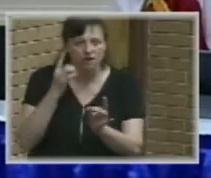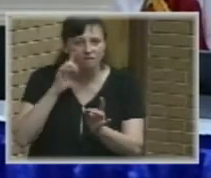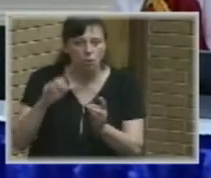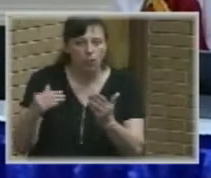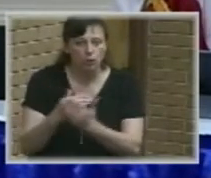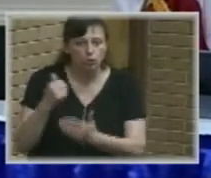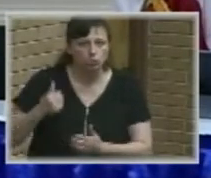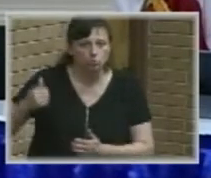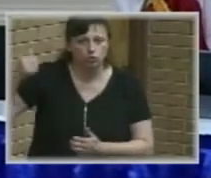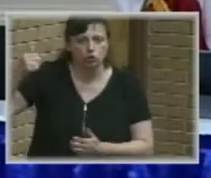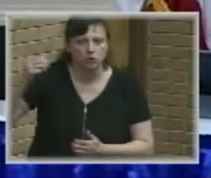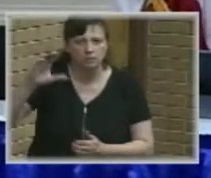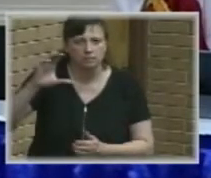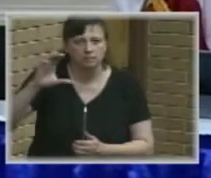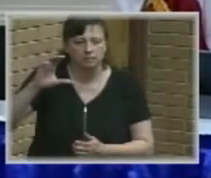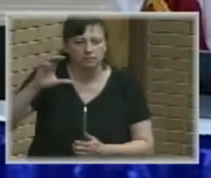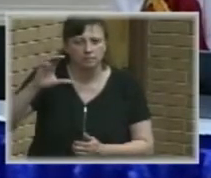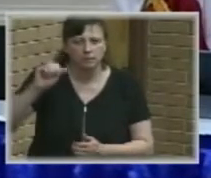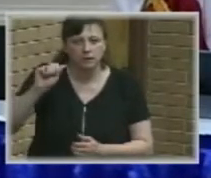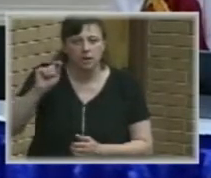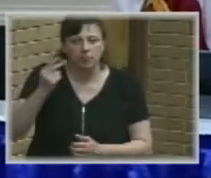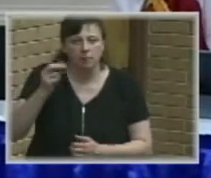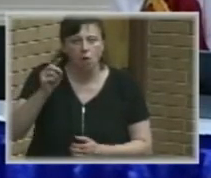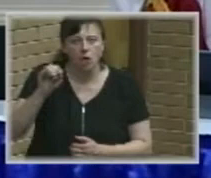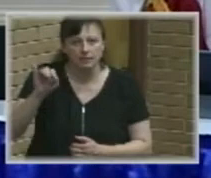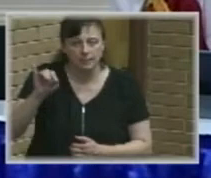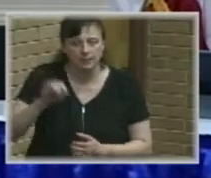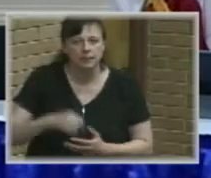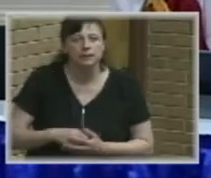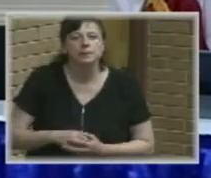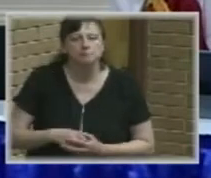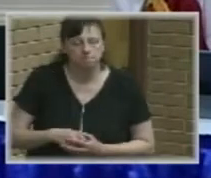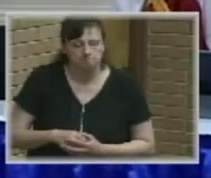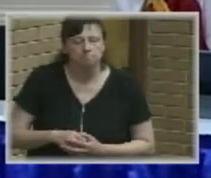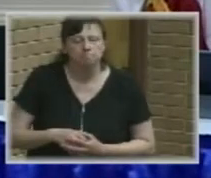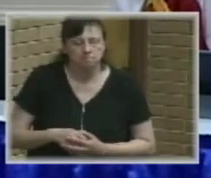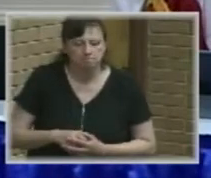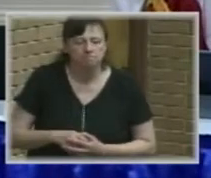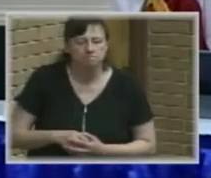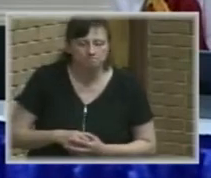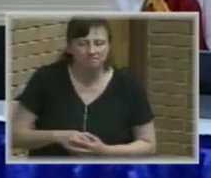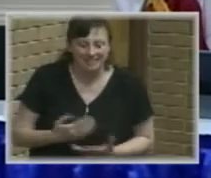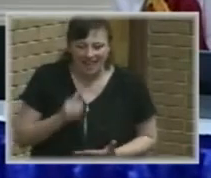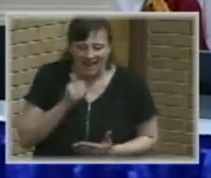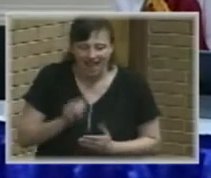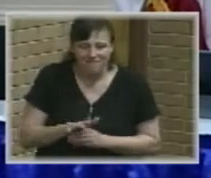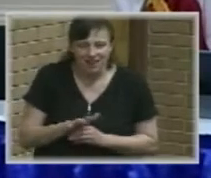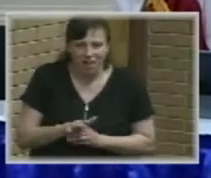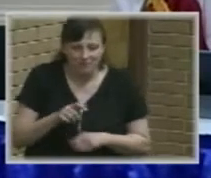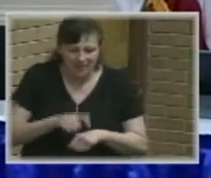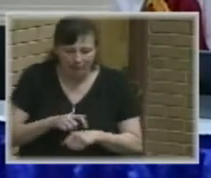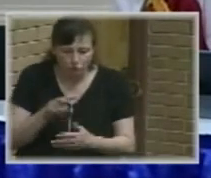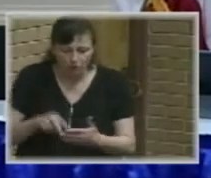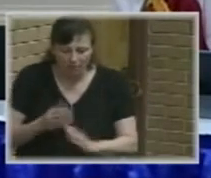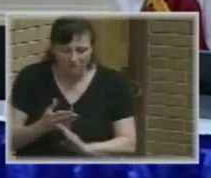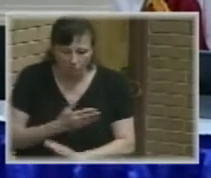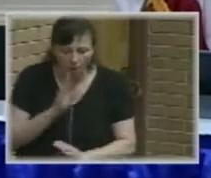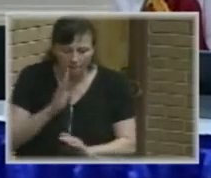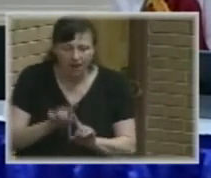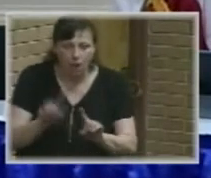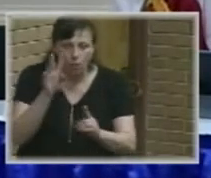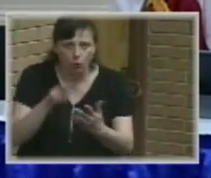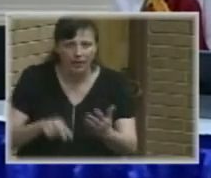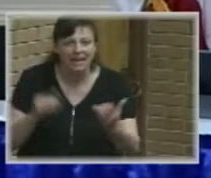to Chief David Cathaldi. I didn't have a chance to read it before, but I'll read it